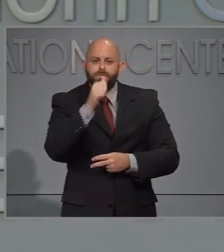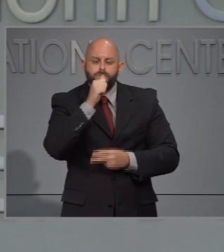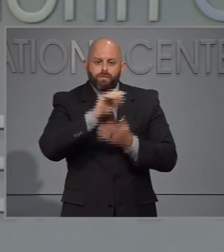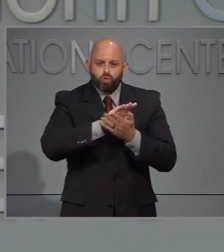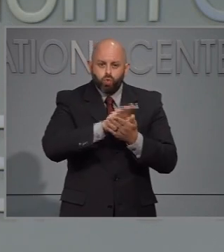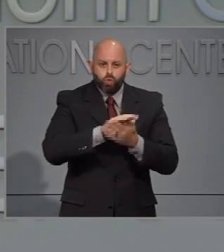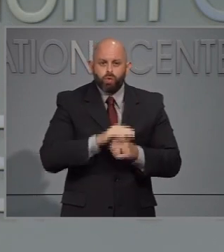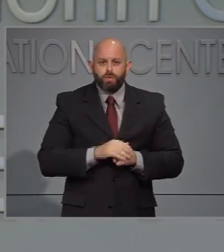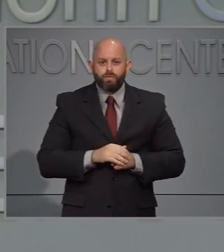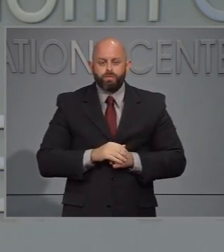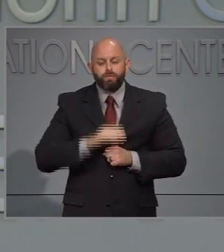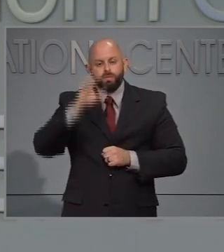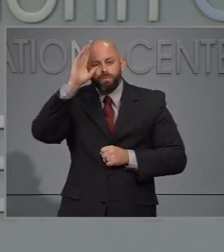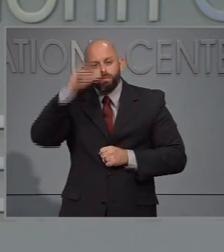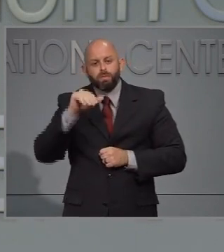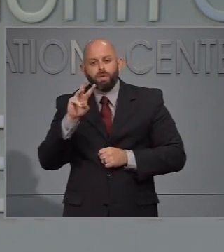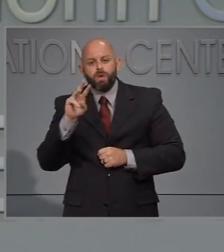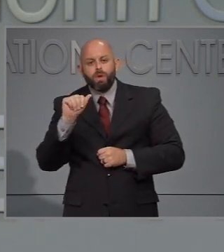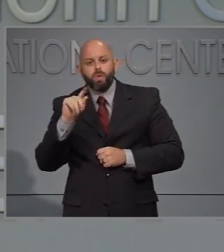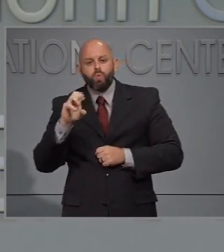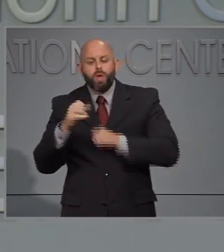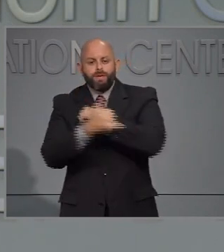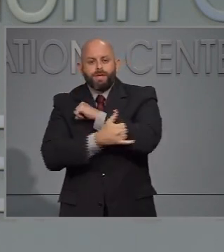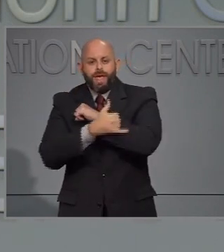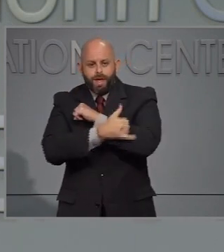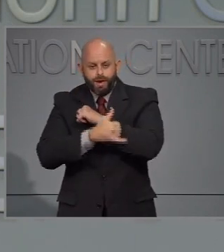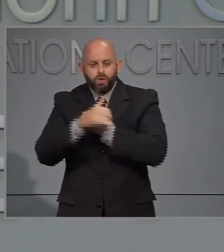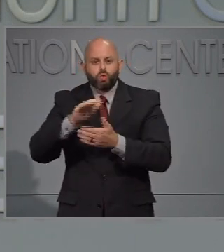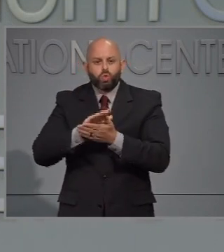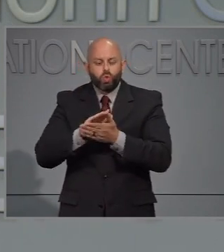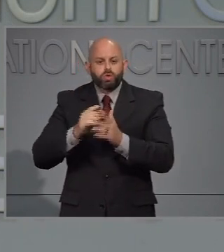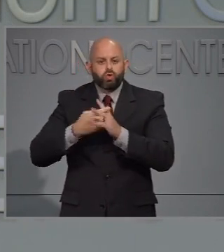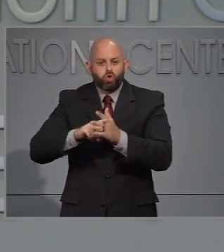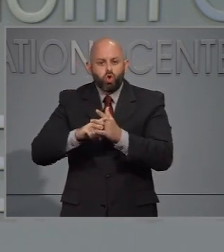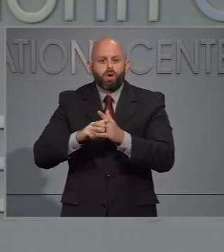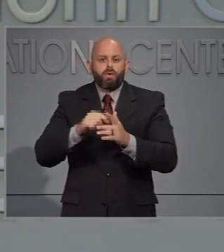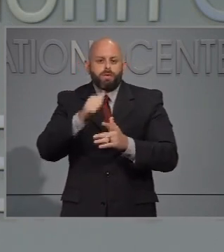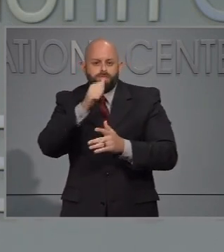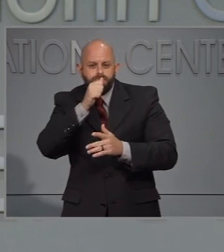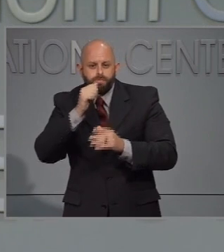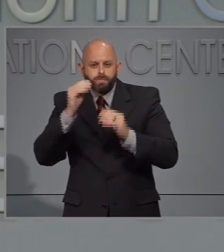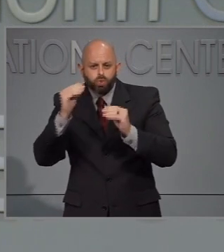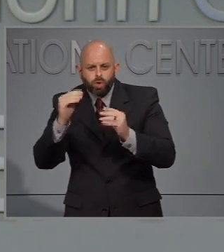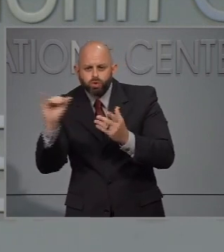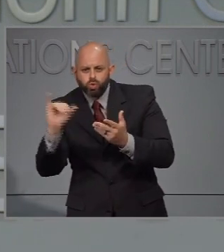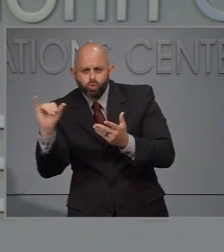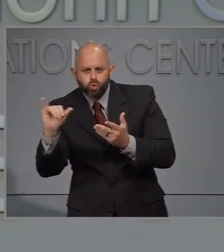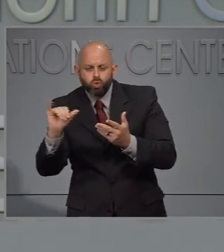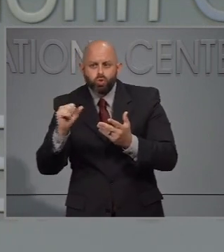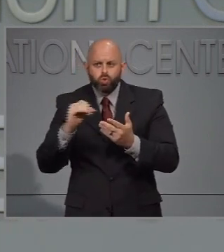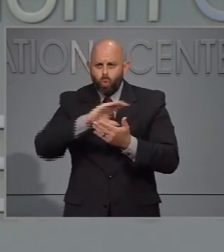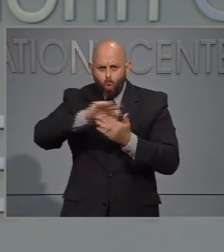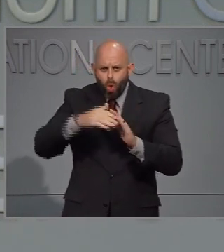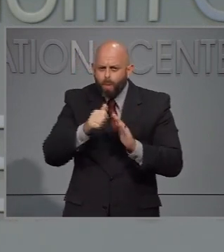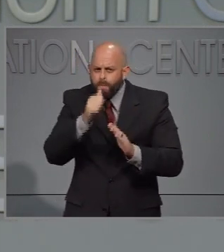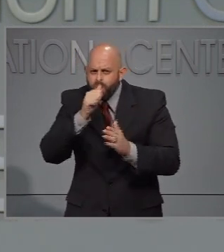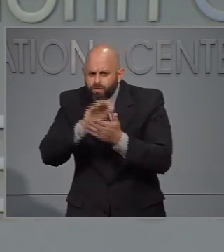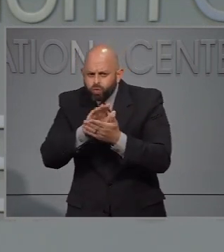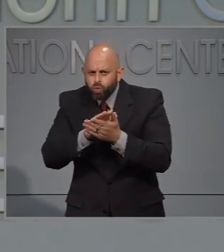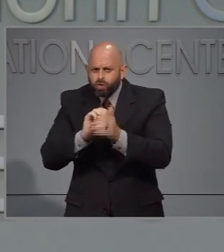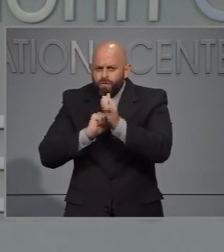remote instructions because of concerns for parents and teachers about COVID-19, should all private schools be following what local districts are